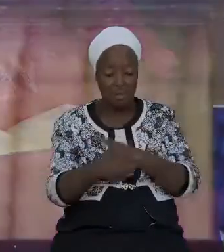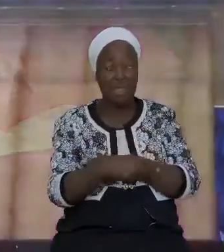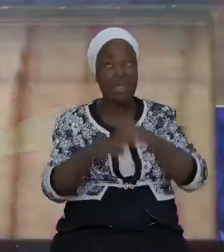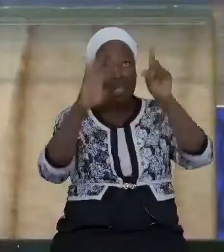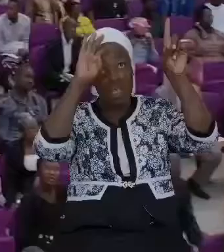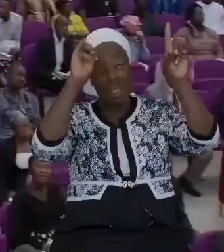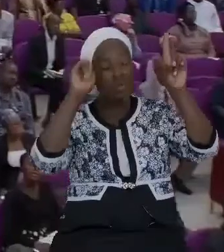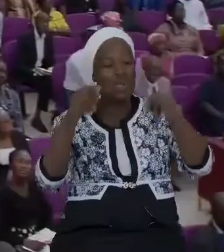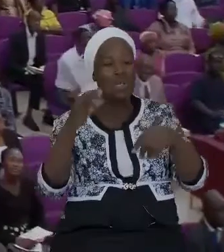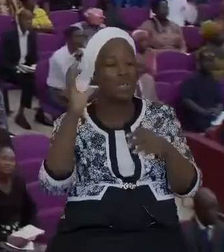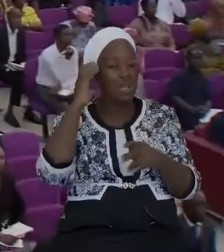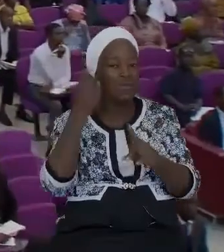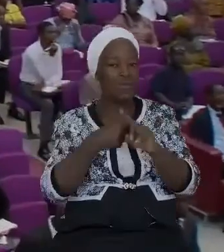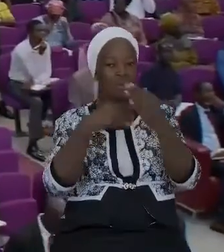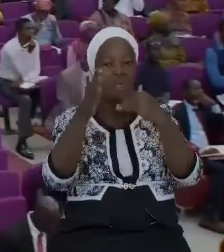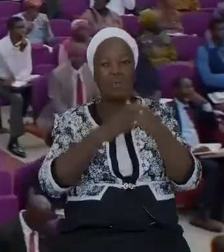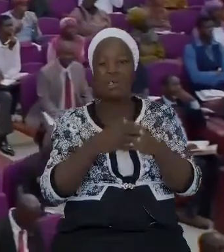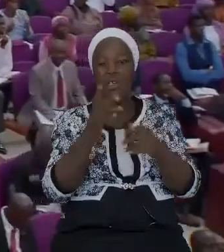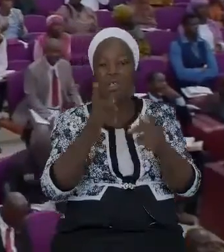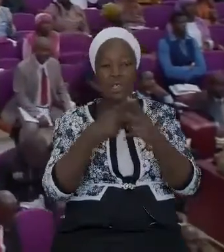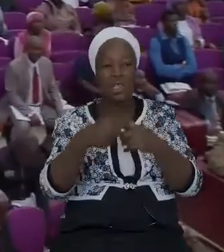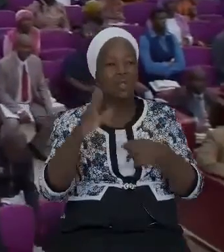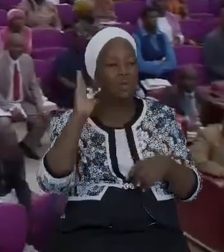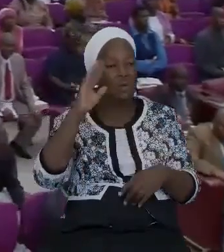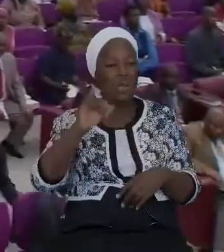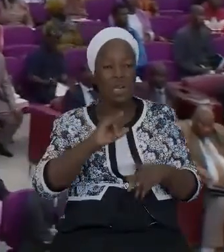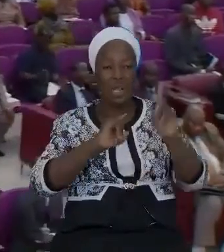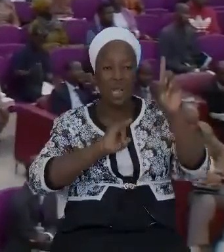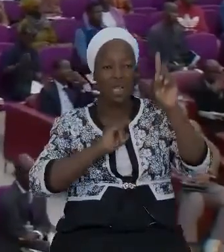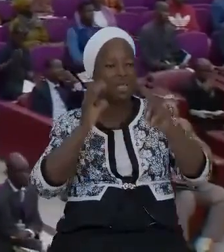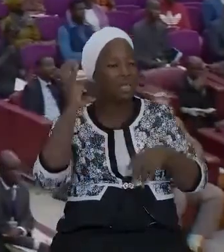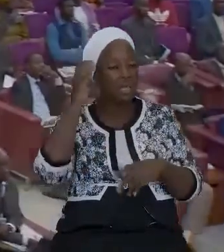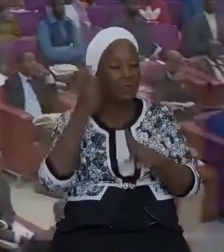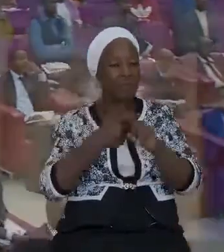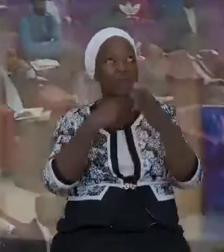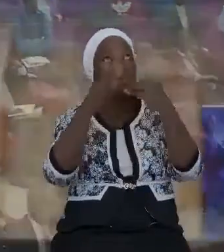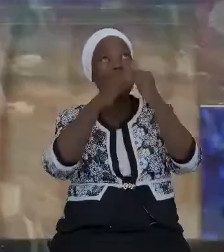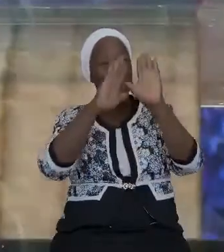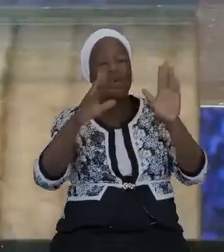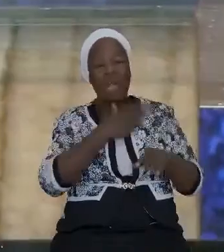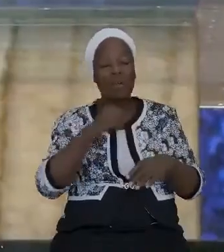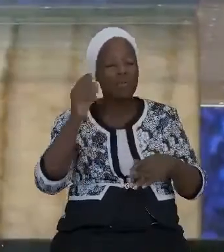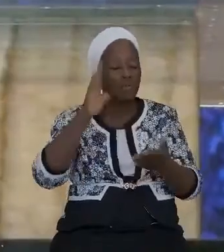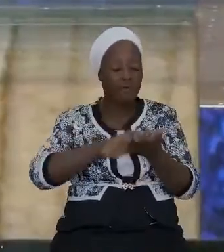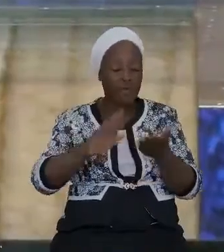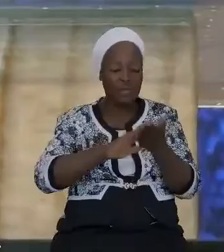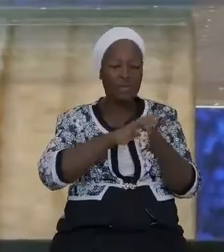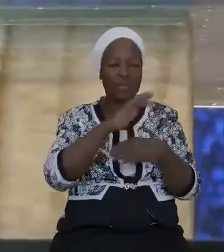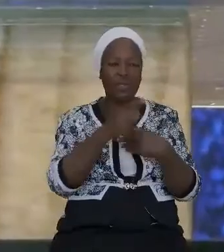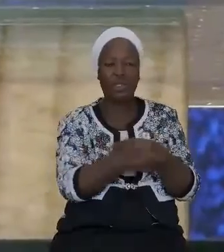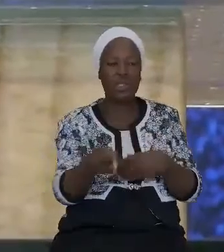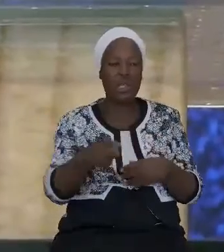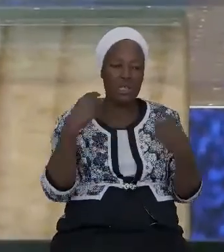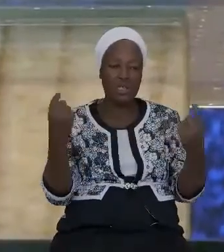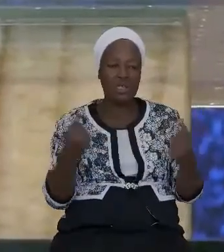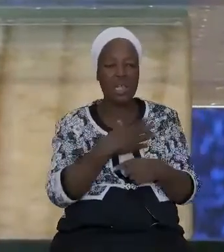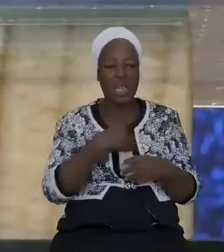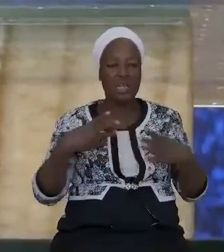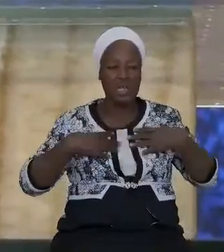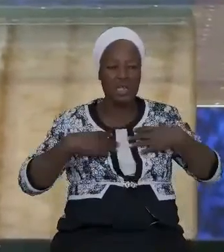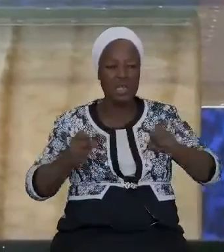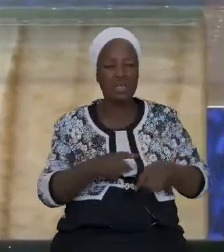heaven. Then I will hear from heaven and will forgive their sin and